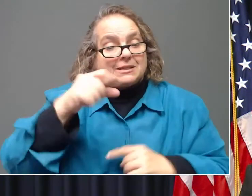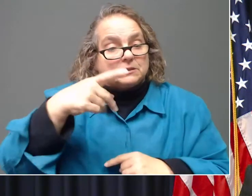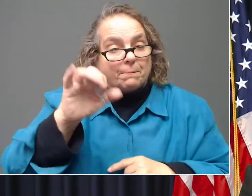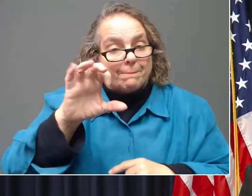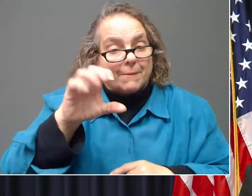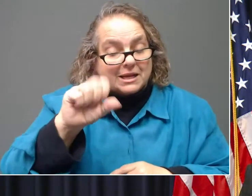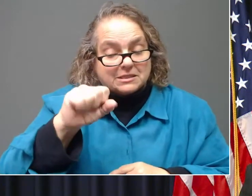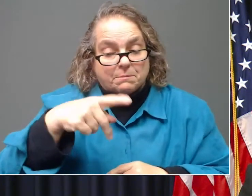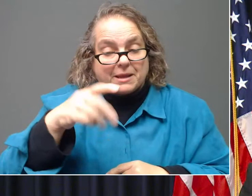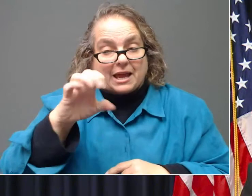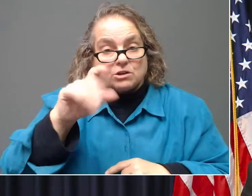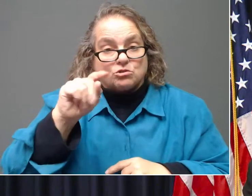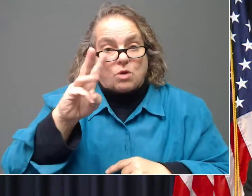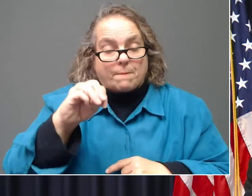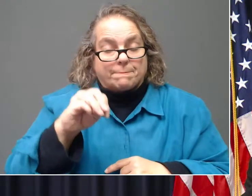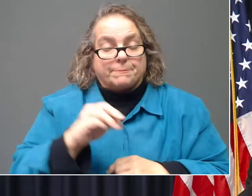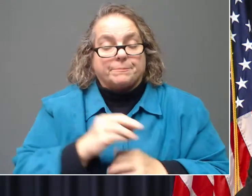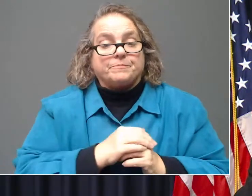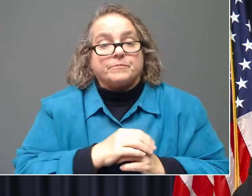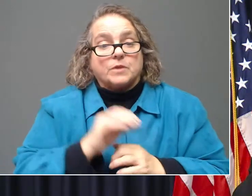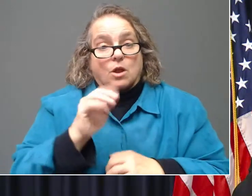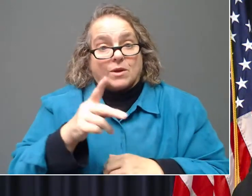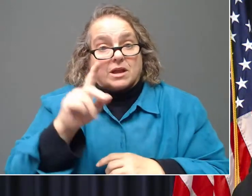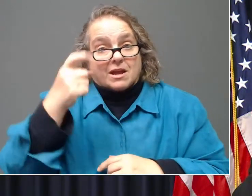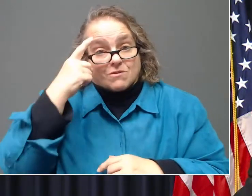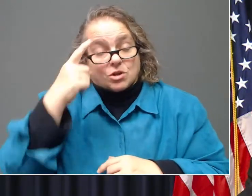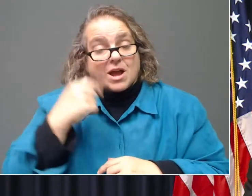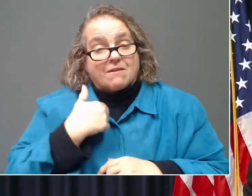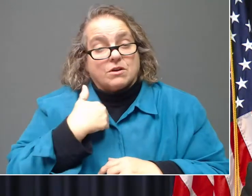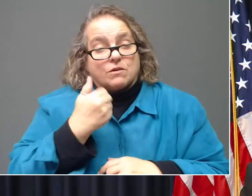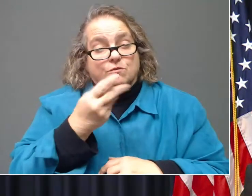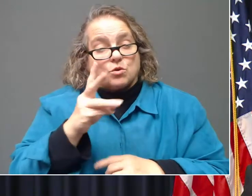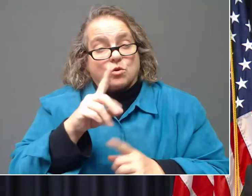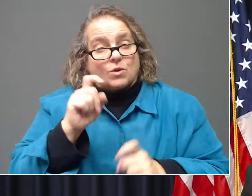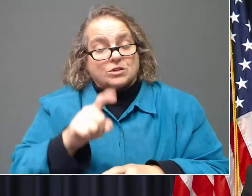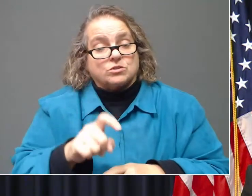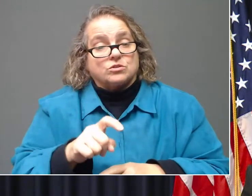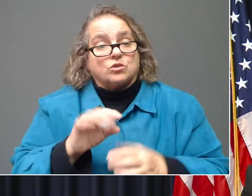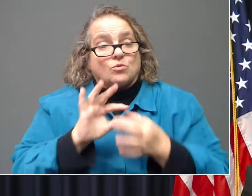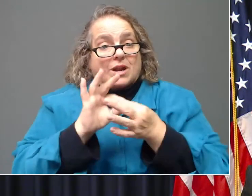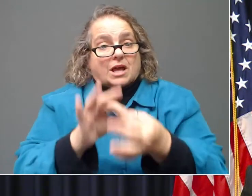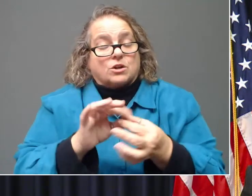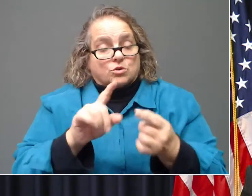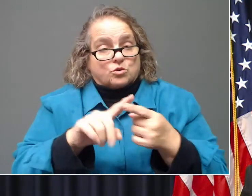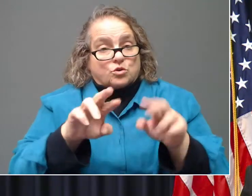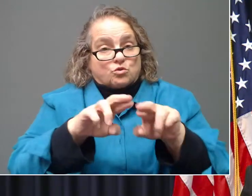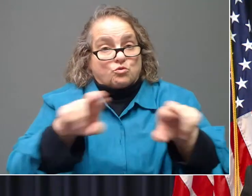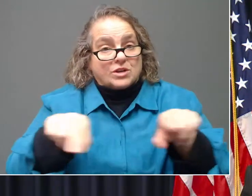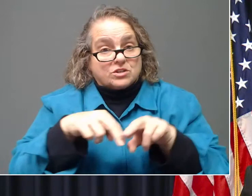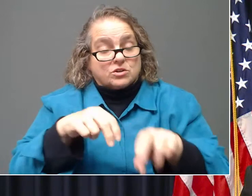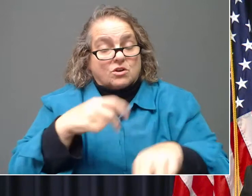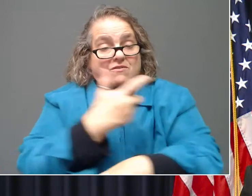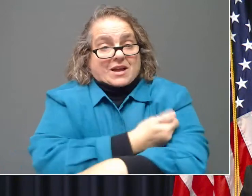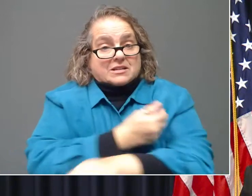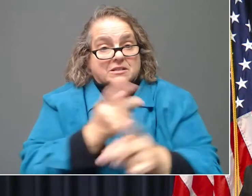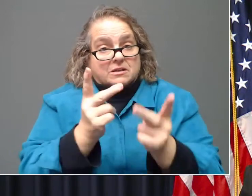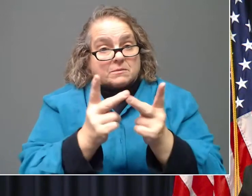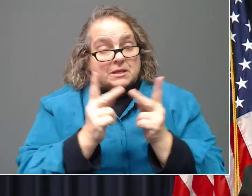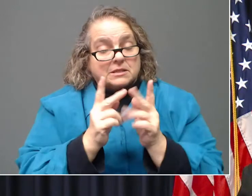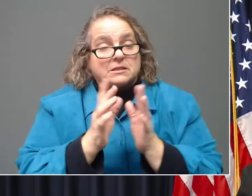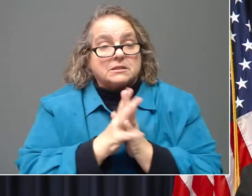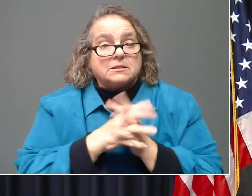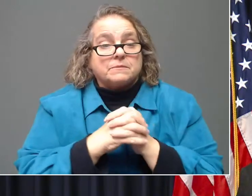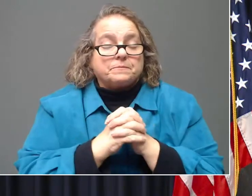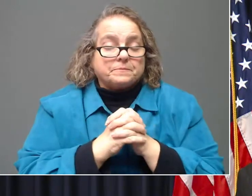Hi, Governor. So I have a few questions all related to the regional vaccination site, fairly simple and basic